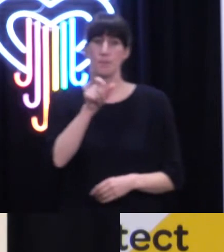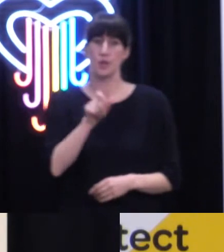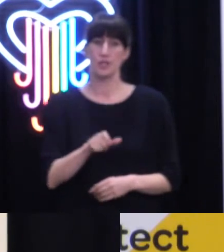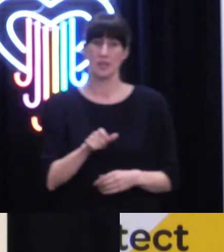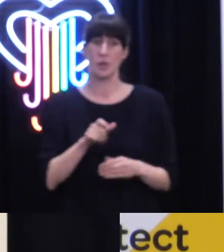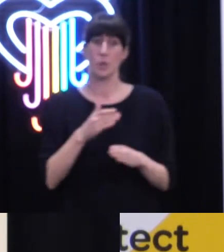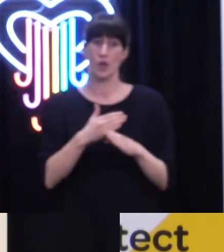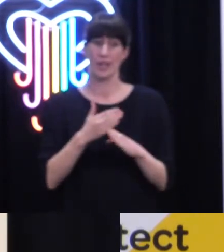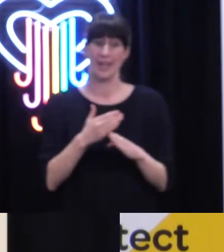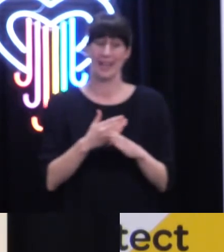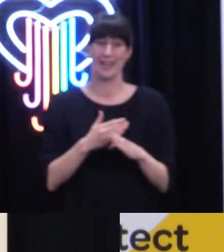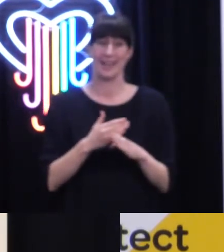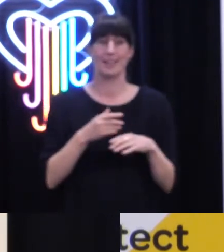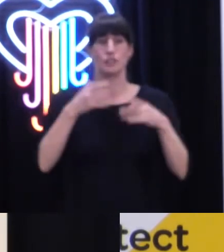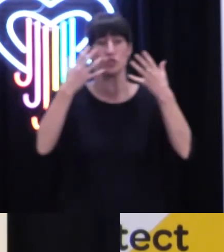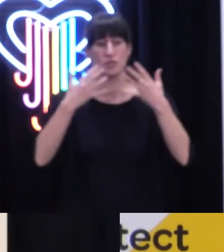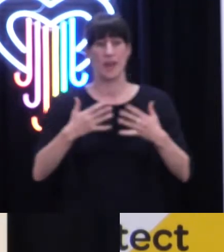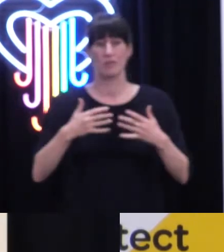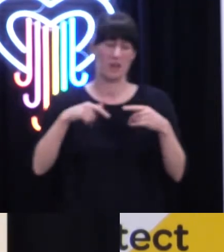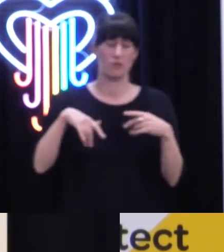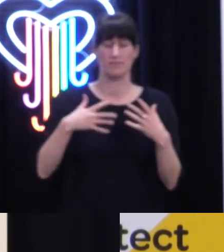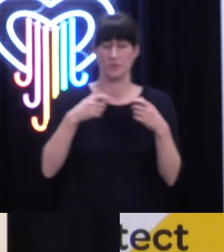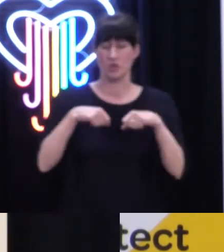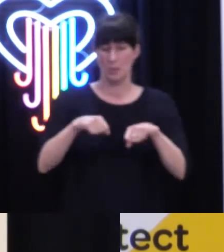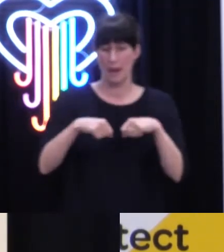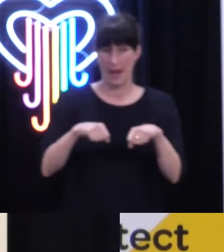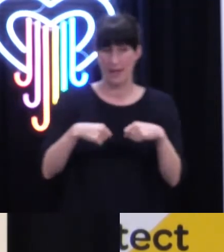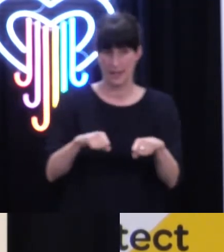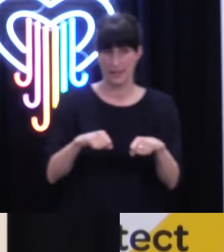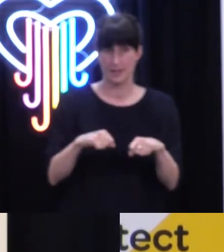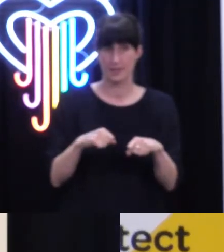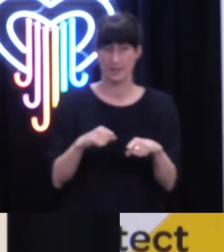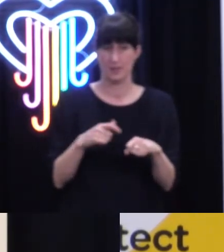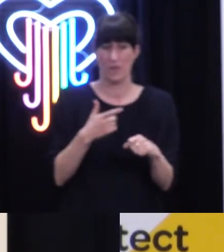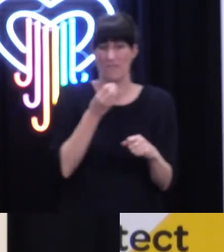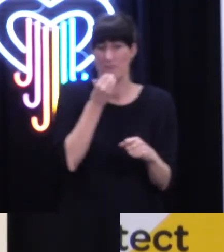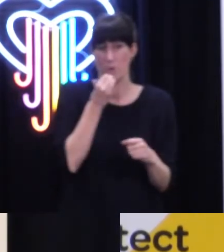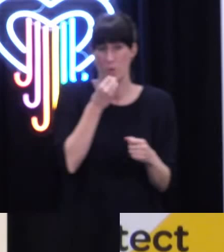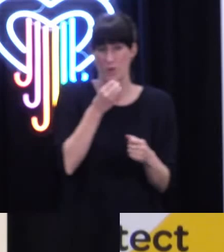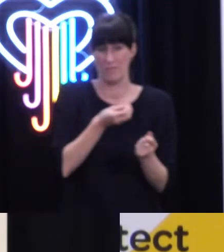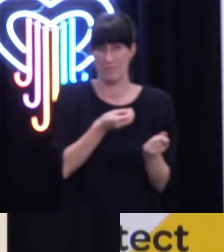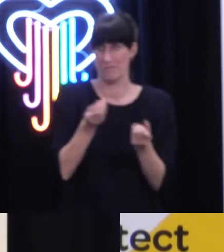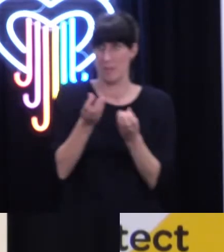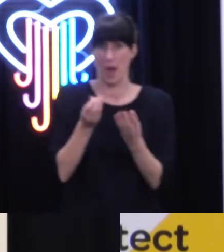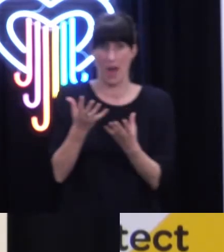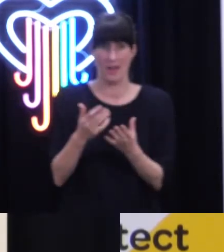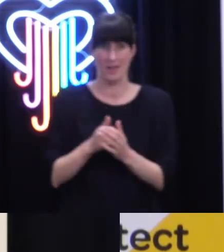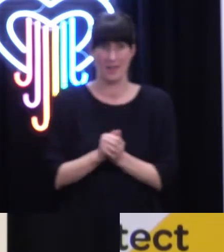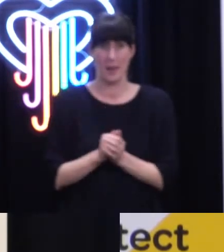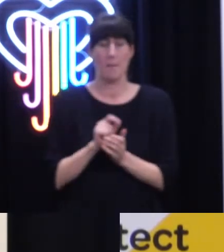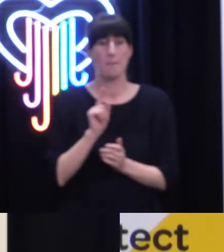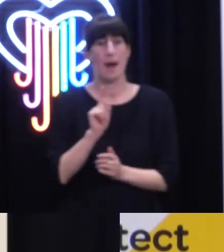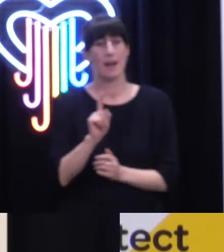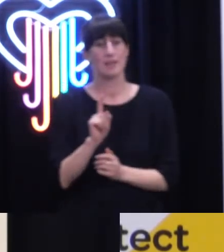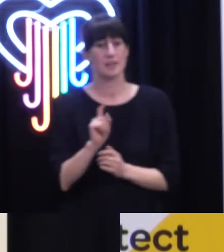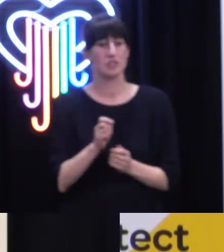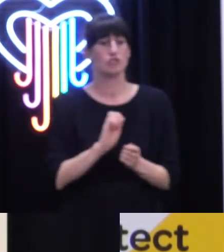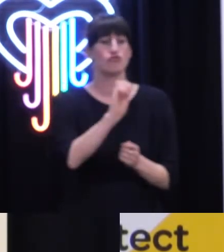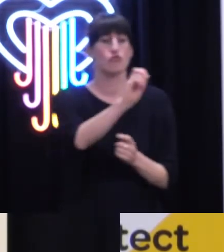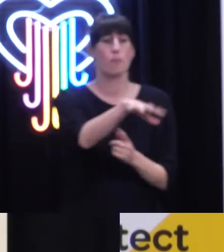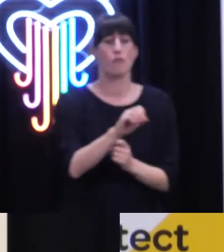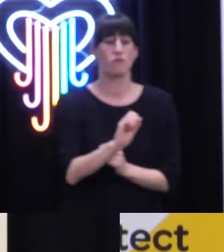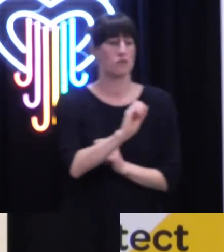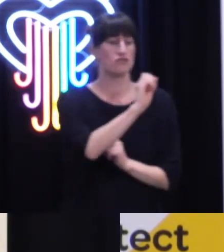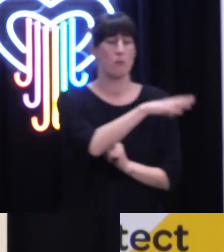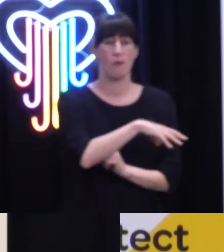I understand, so not unusual. But also, of course, as you can imagine, their contact is very limited to deliveries and drop-offs,